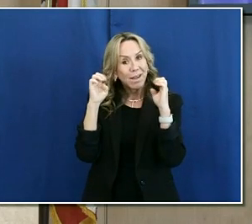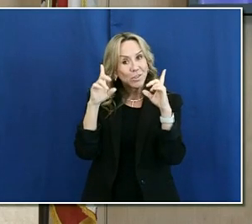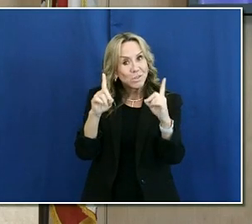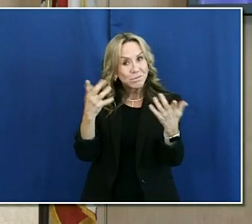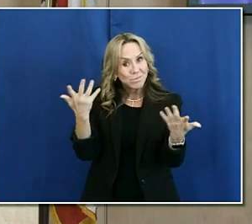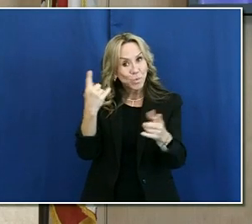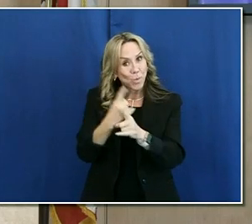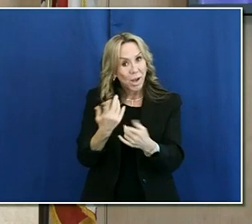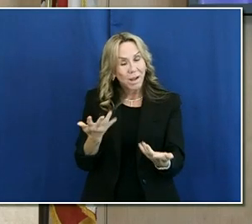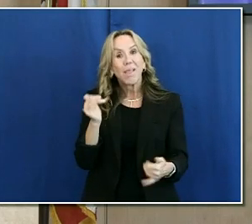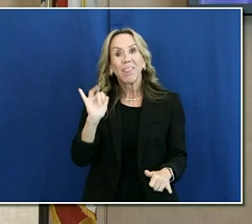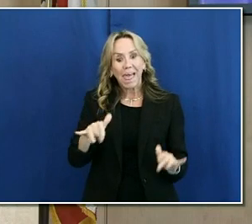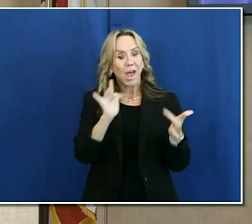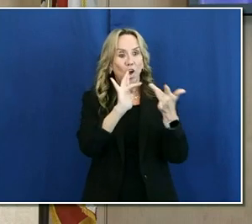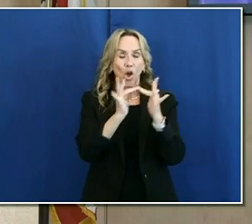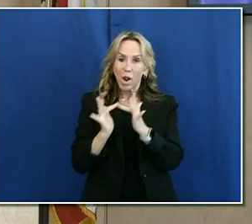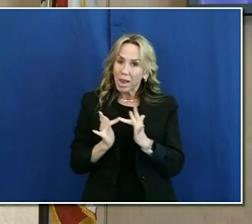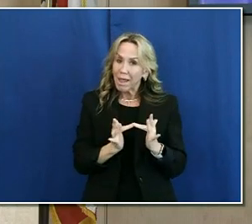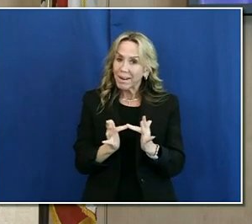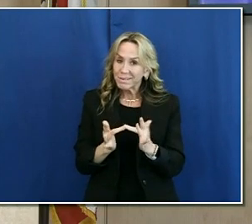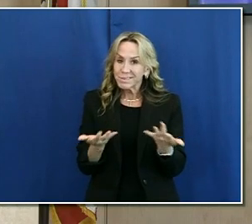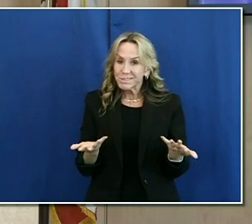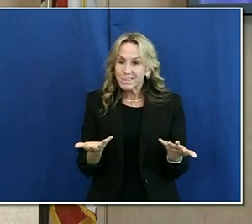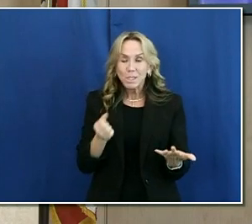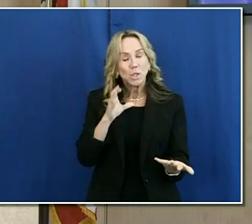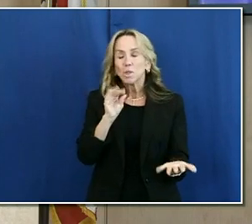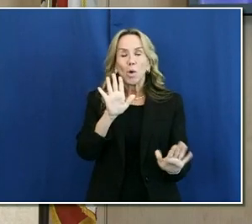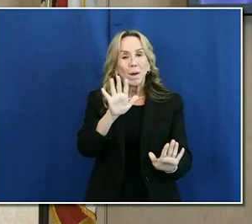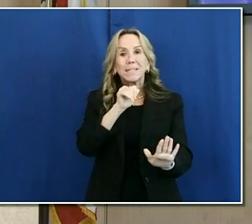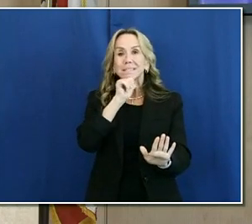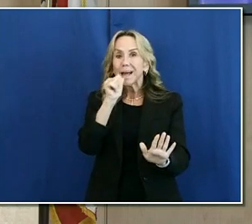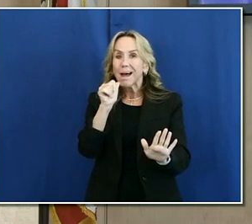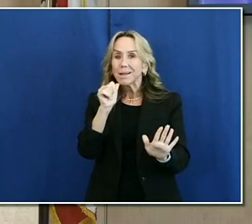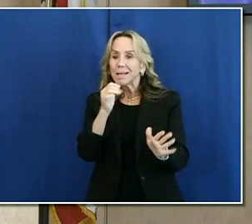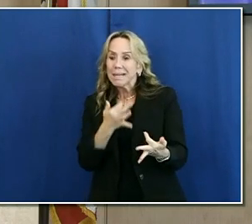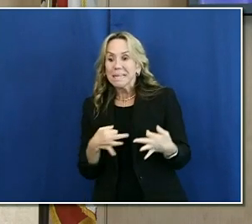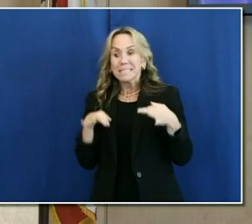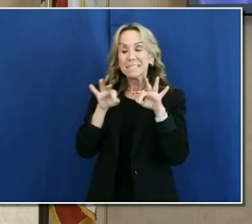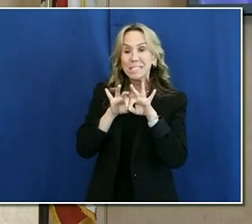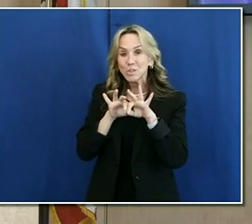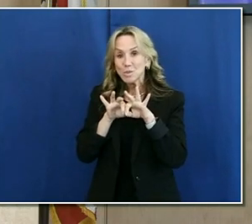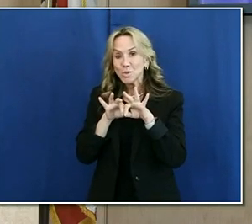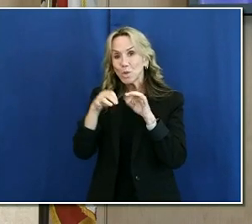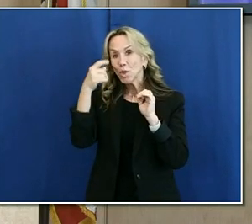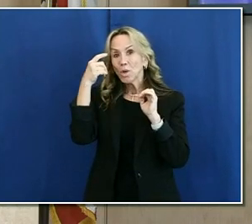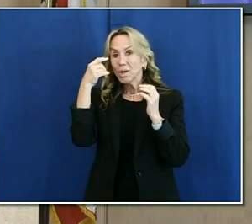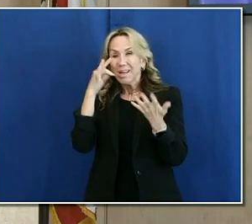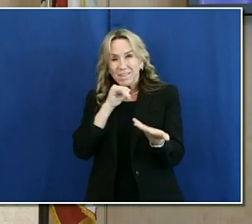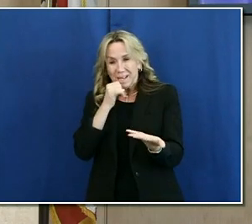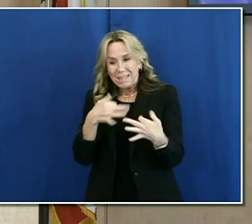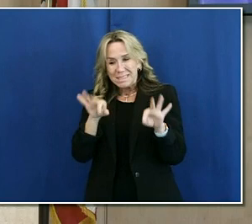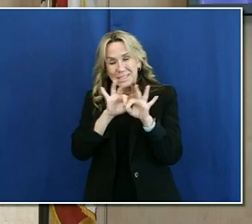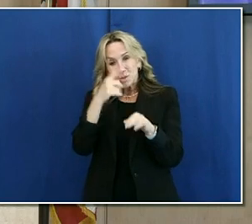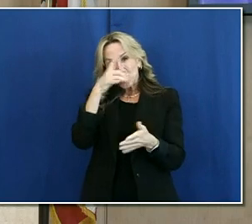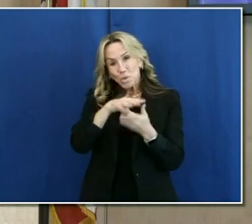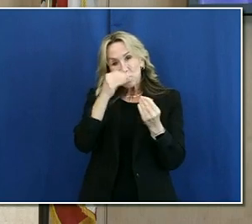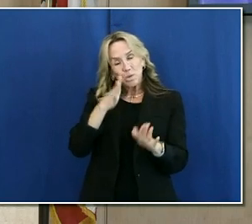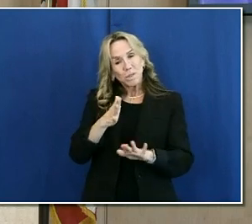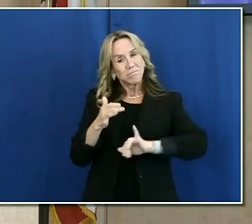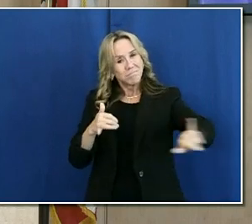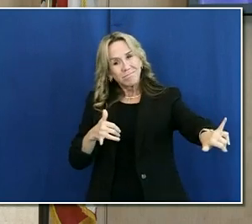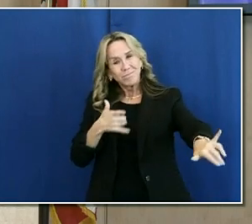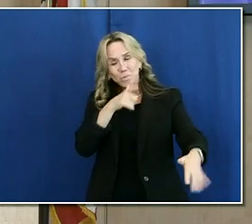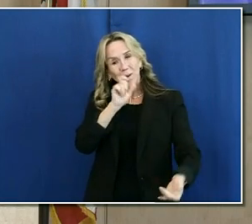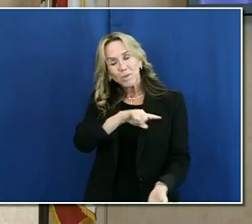online. Again, if it's not an essential activity as a student, really you shouldn't be doing it. Essentially, we're asking the student body